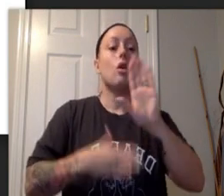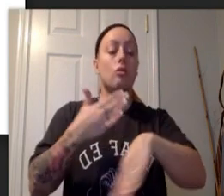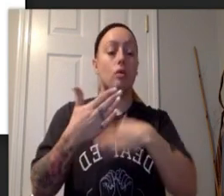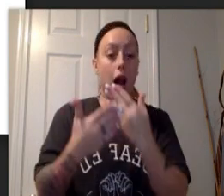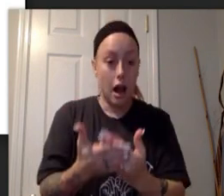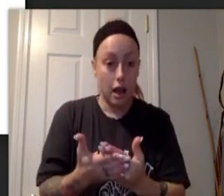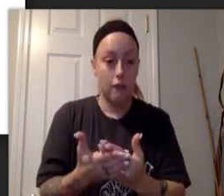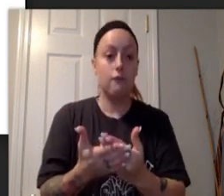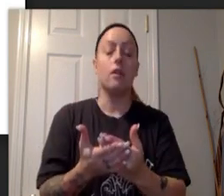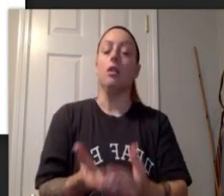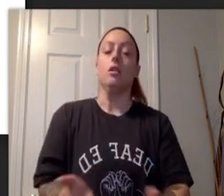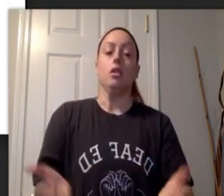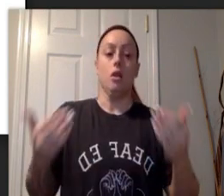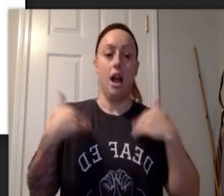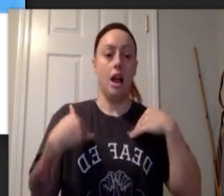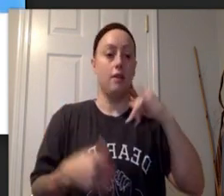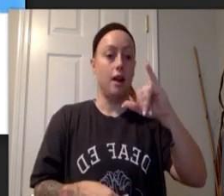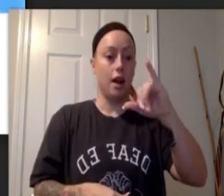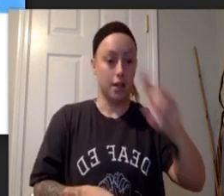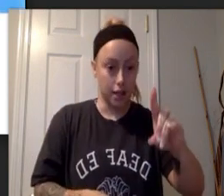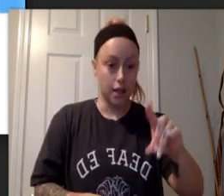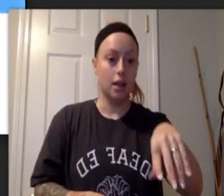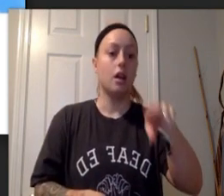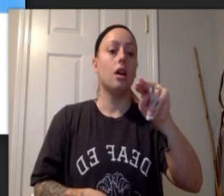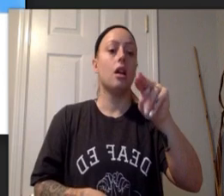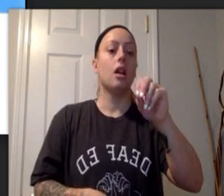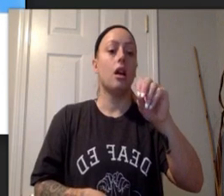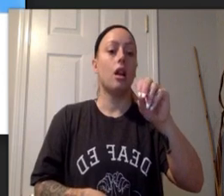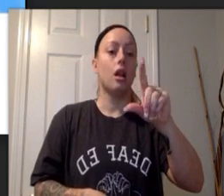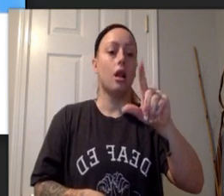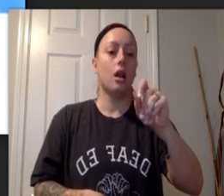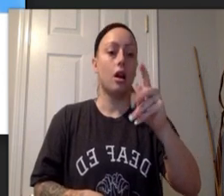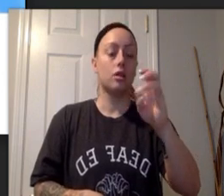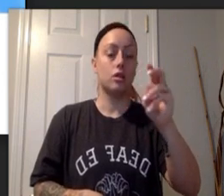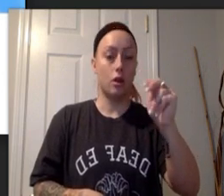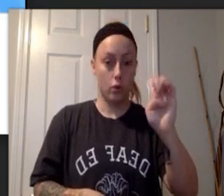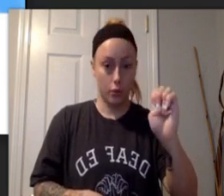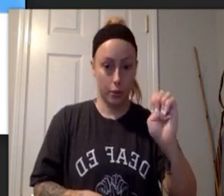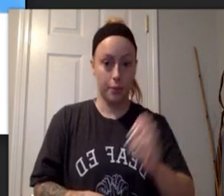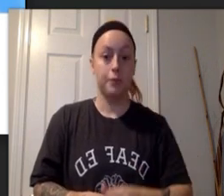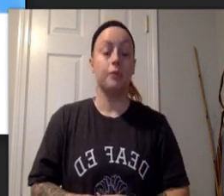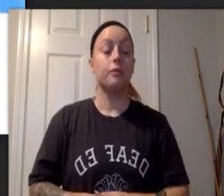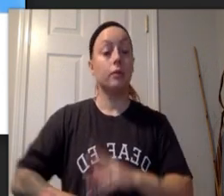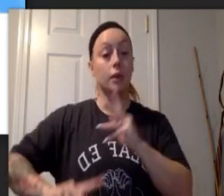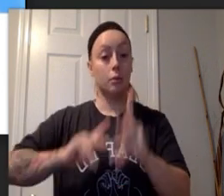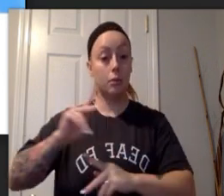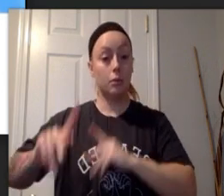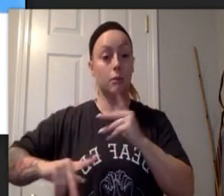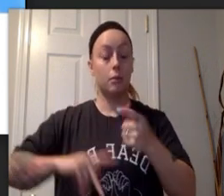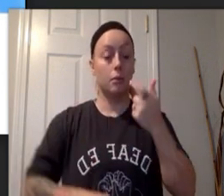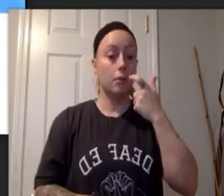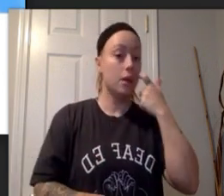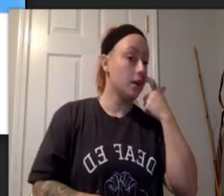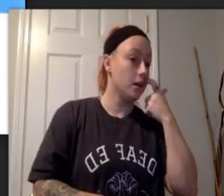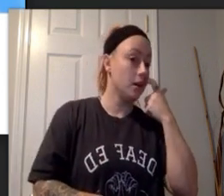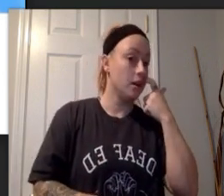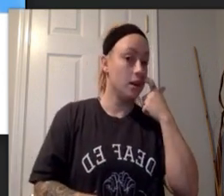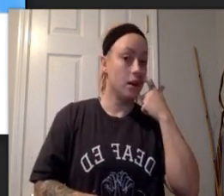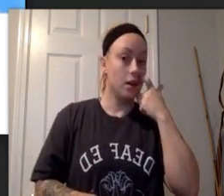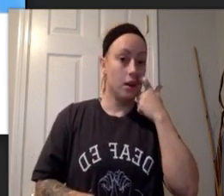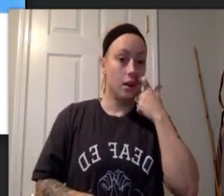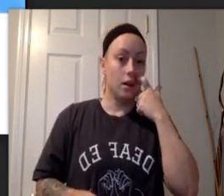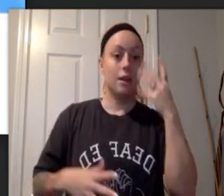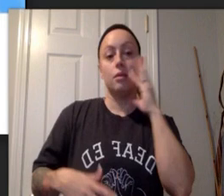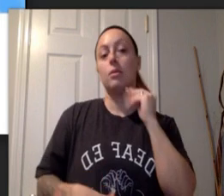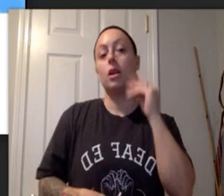will have IV naloxone. People who are opioid dependent will experience withdrawal because